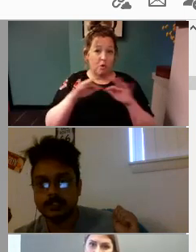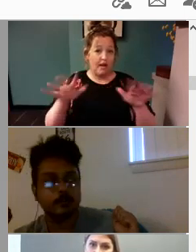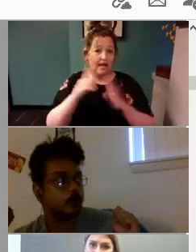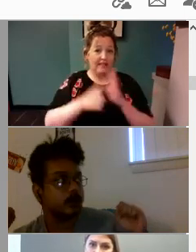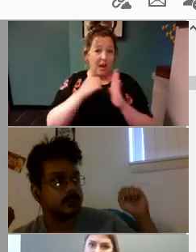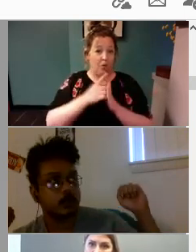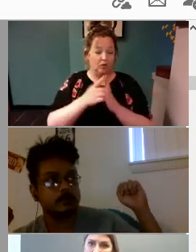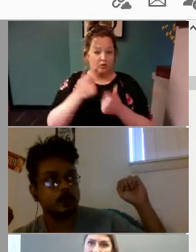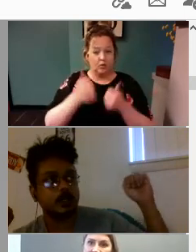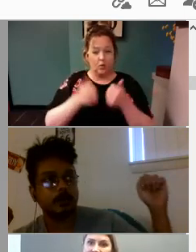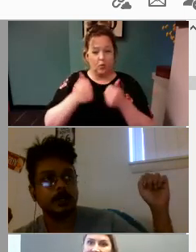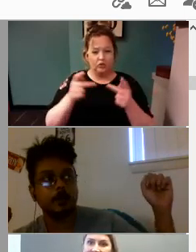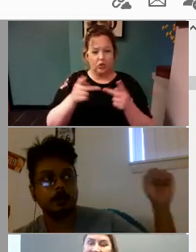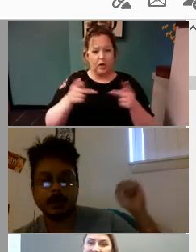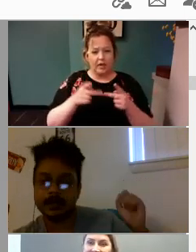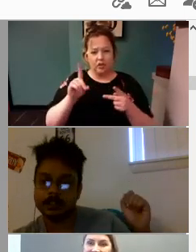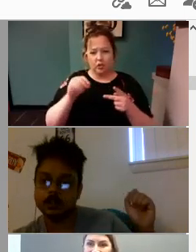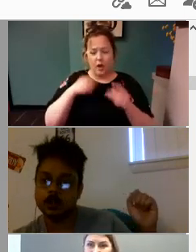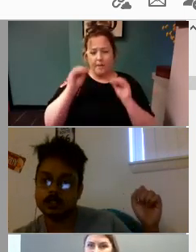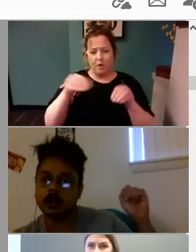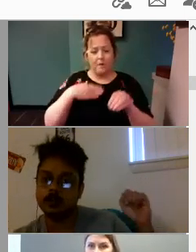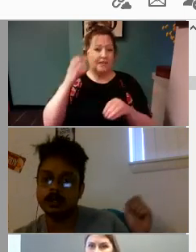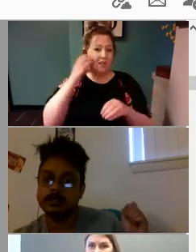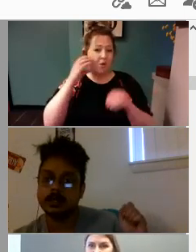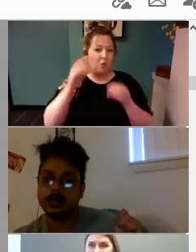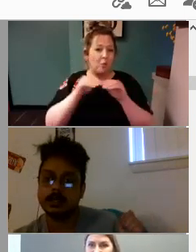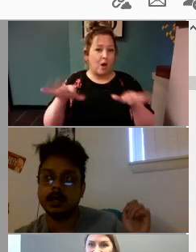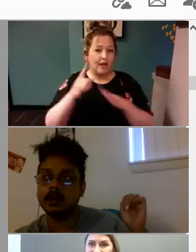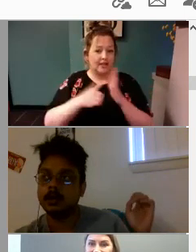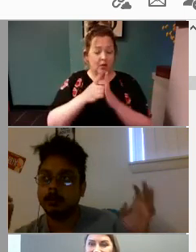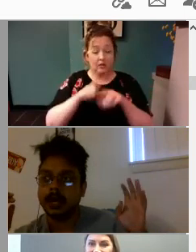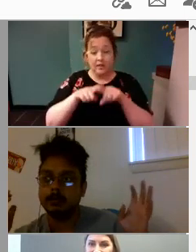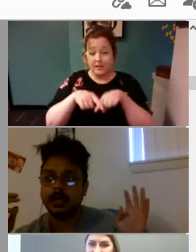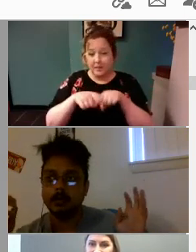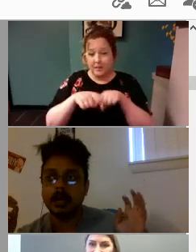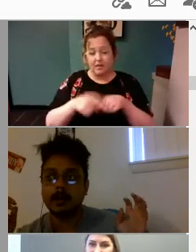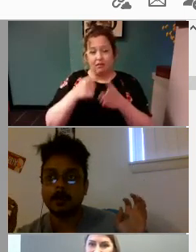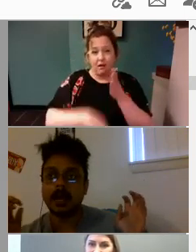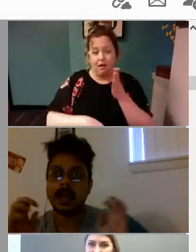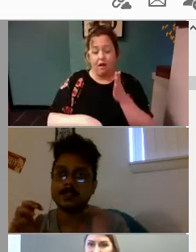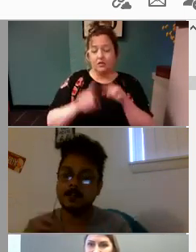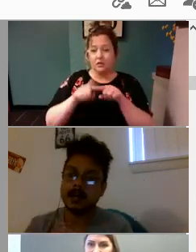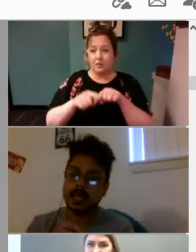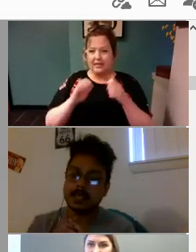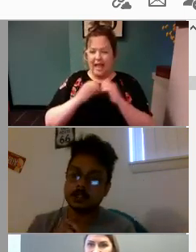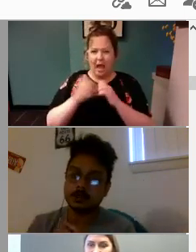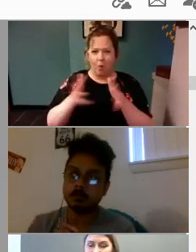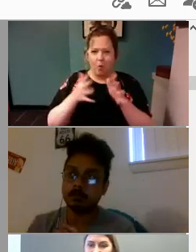do I put my cell phone broadcast towers would depend upon my maintenance cost, how windy is that area, blah and blah and blah.